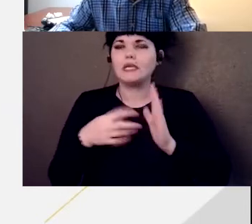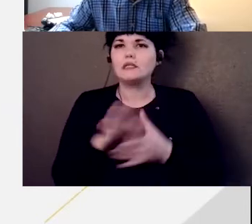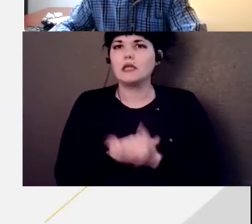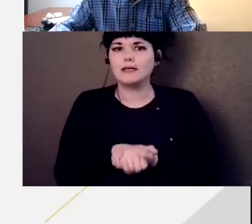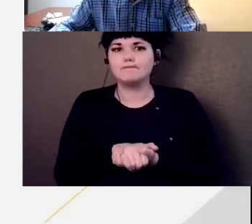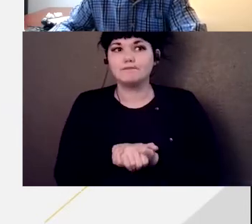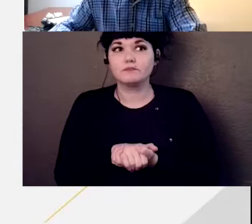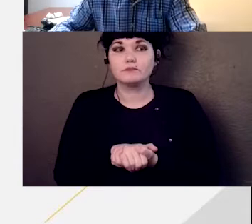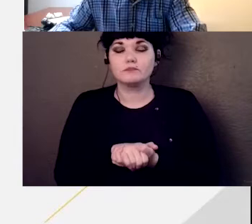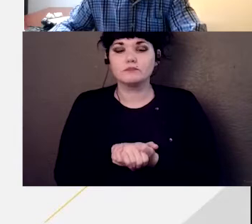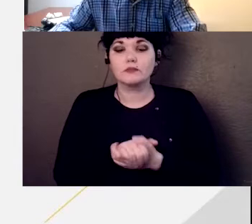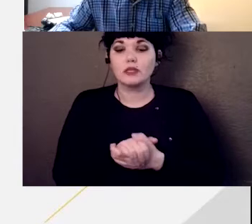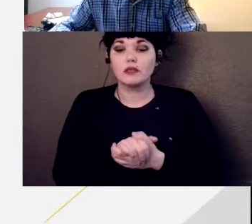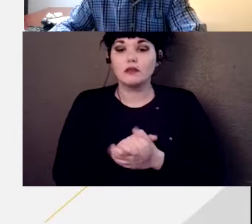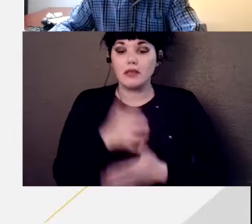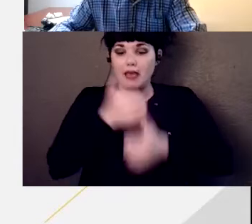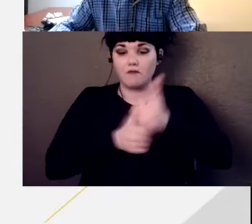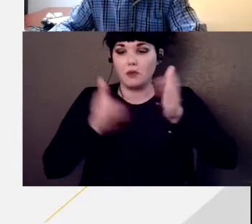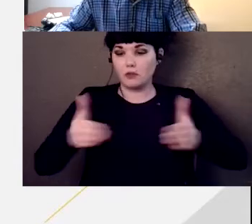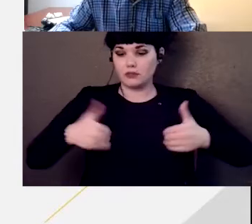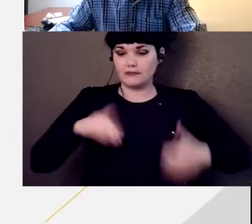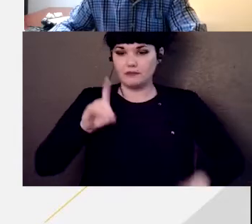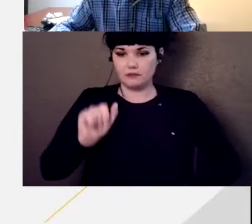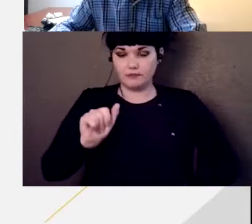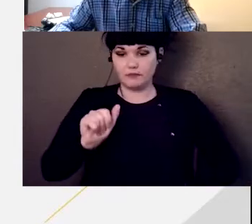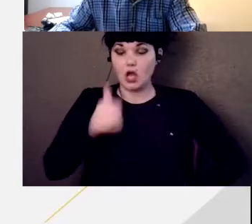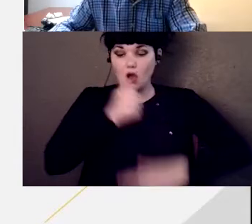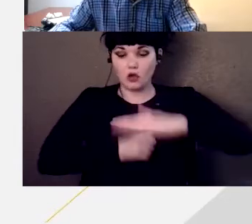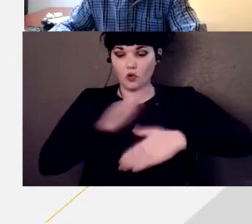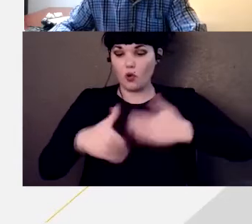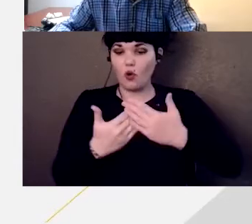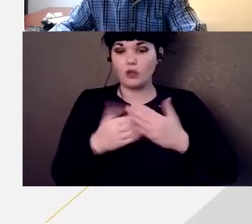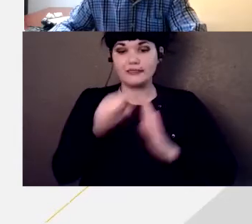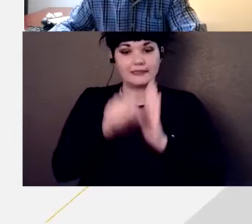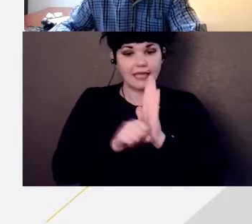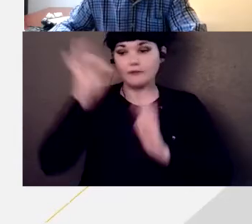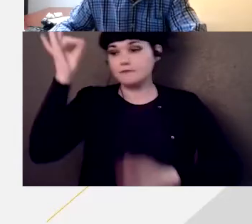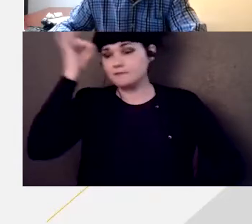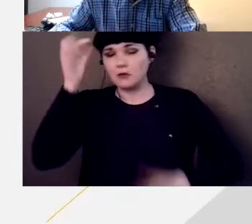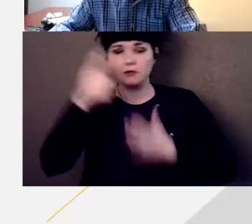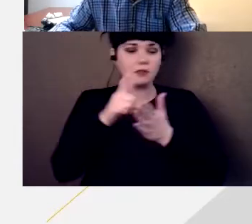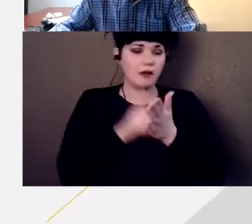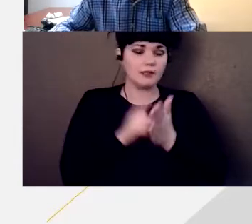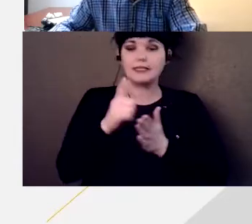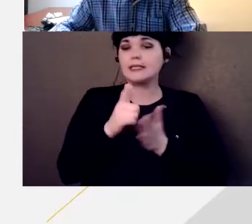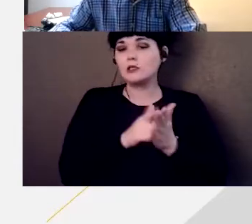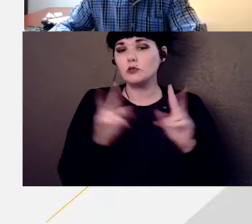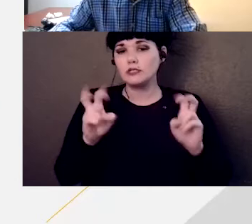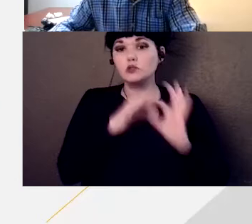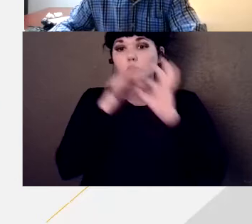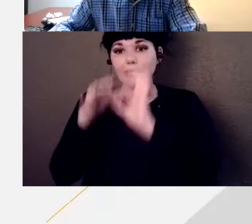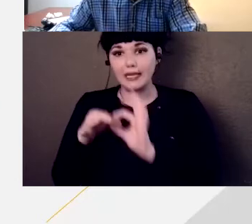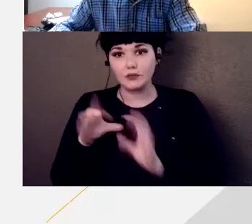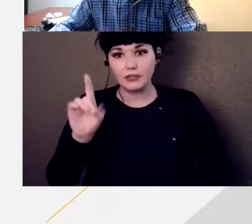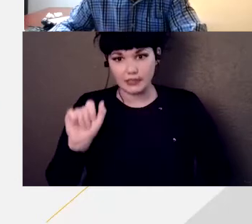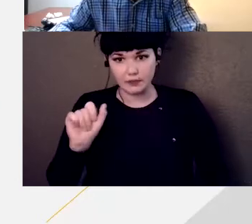to all individuals with disabilities under all federal, state, and local laws and regulations for legal issues relating to their disability. We also